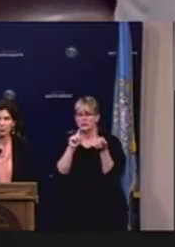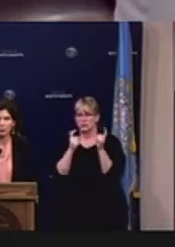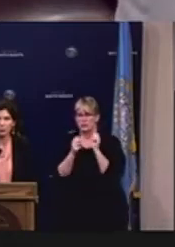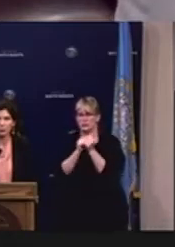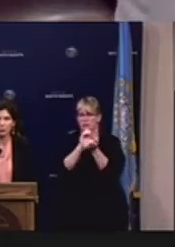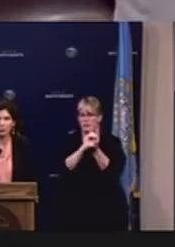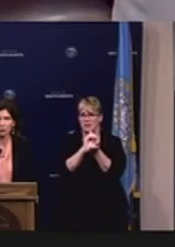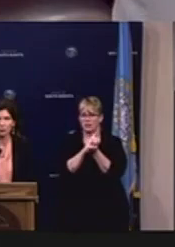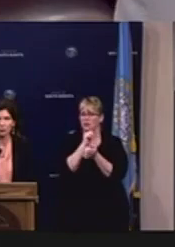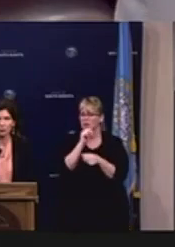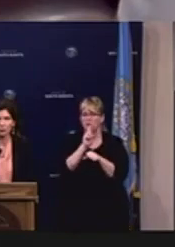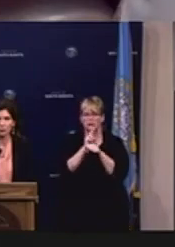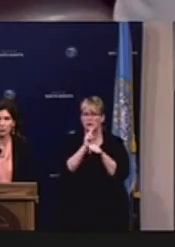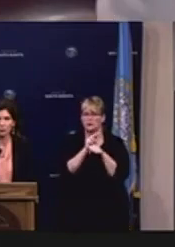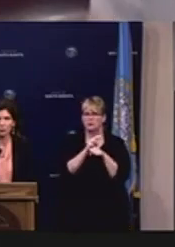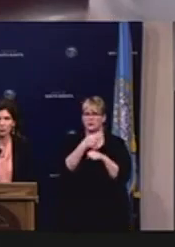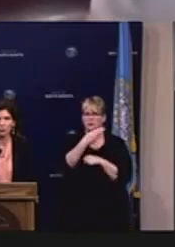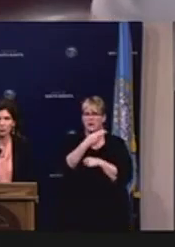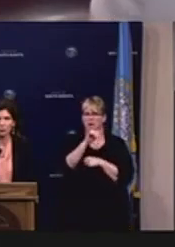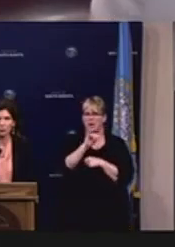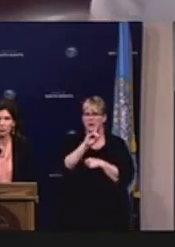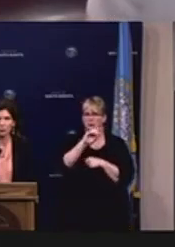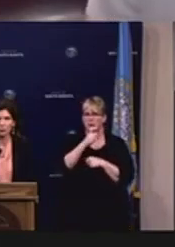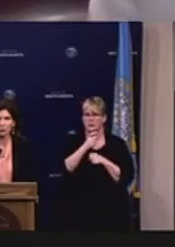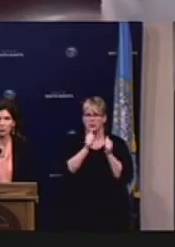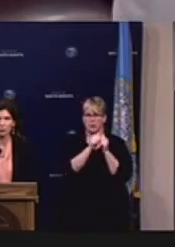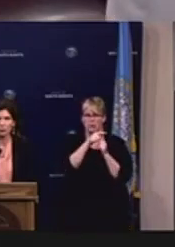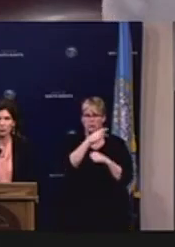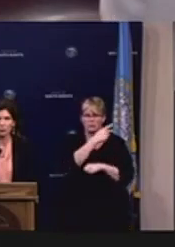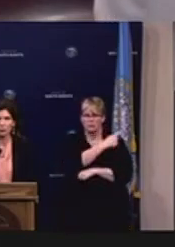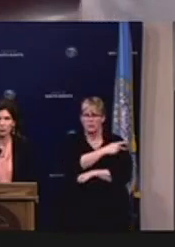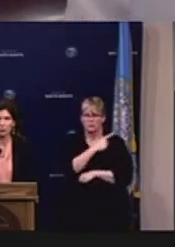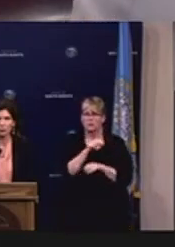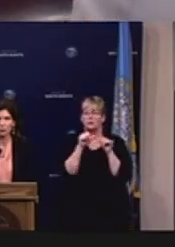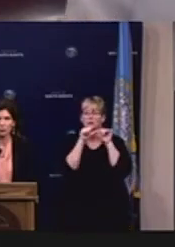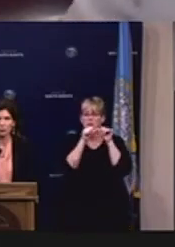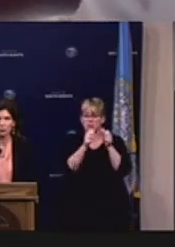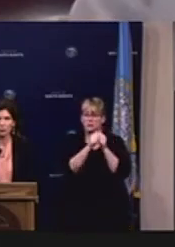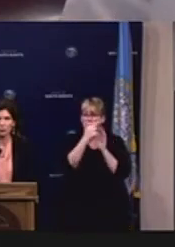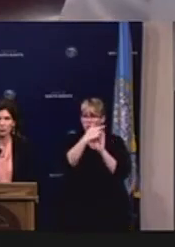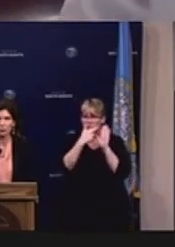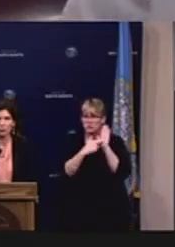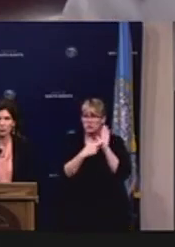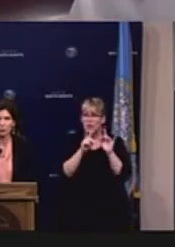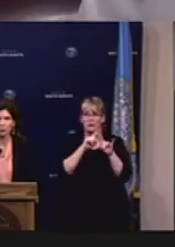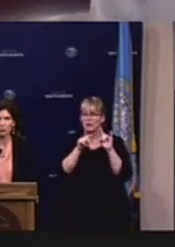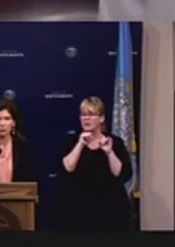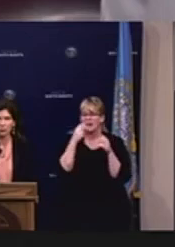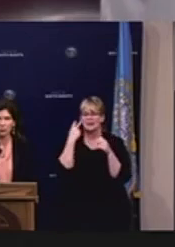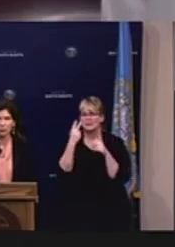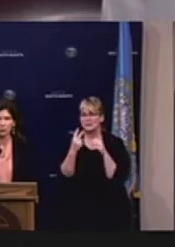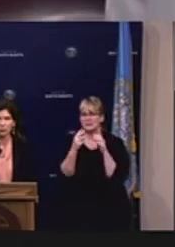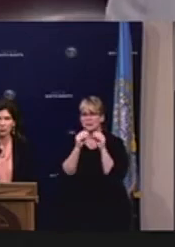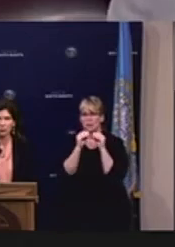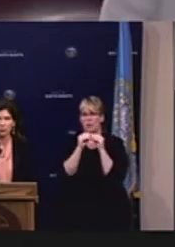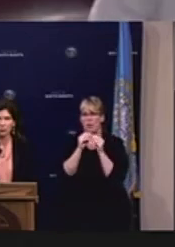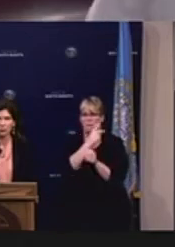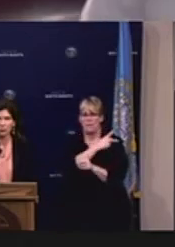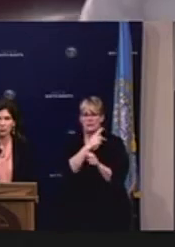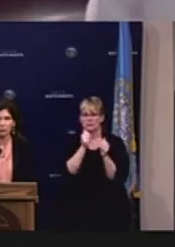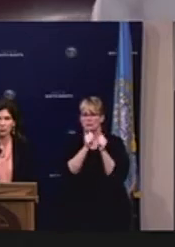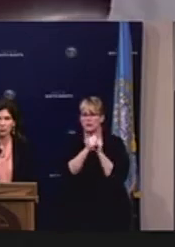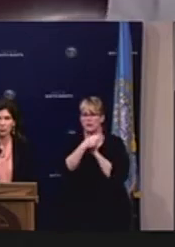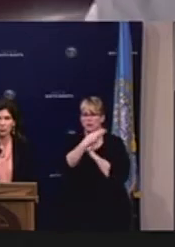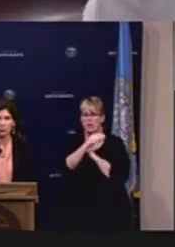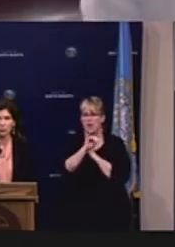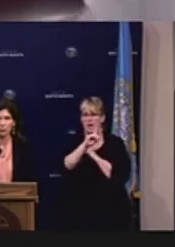hydroxychloroquine in that inpatient setting. So we'll continue with that registry, but we won't see further patients getting treated with hydroxychloroquine, if that